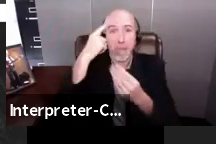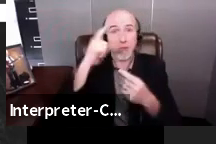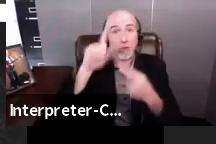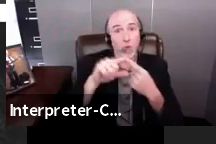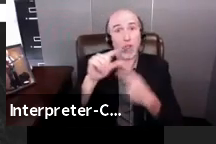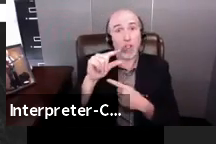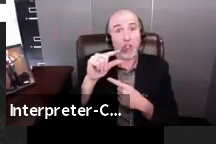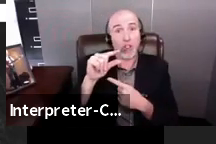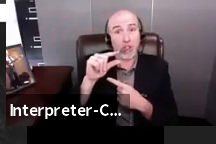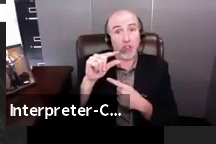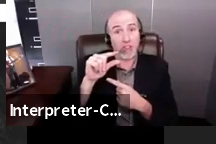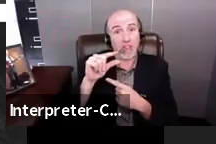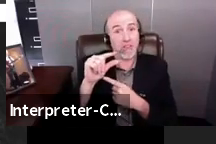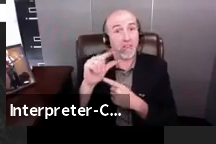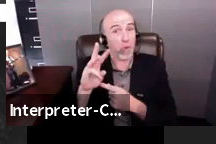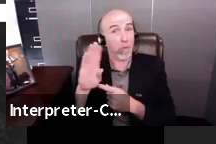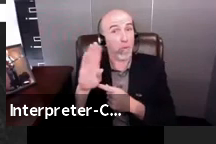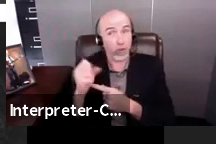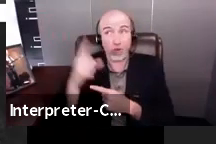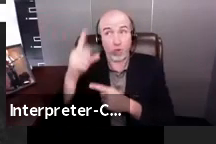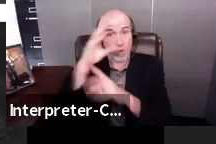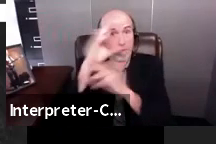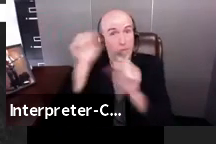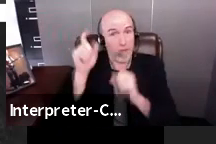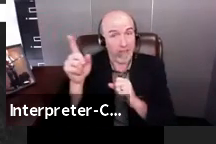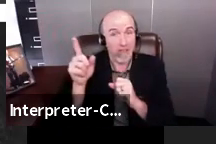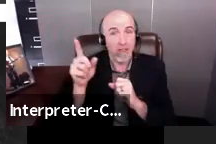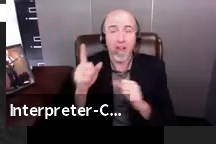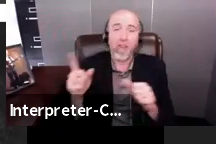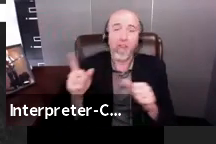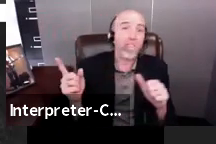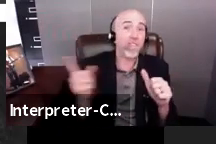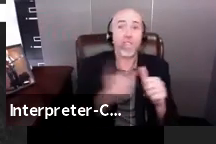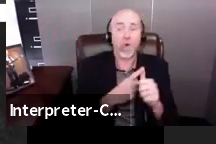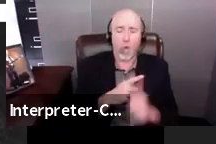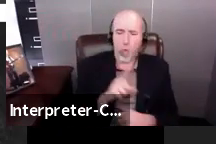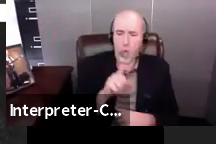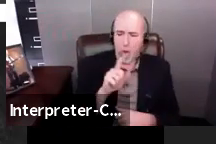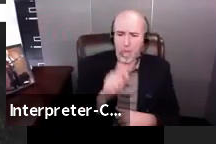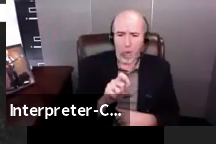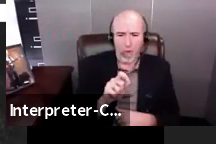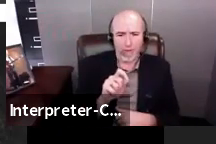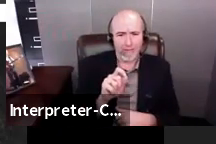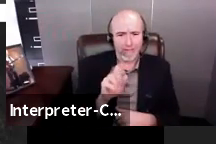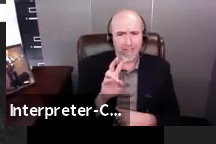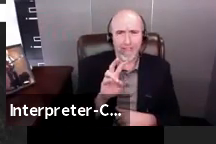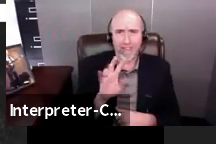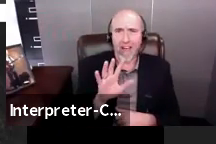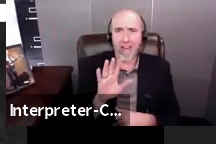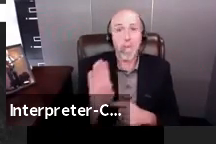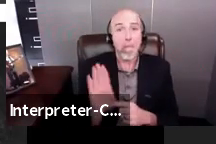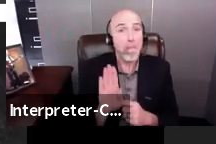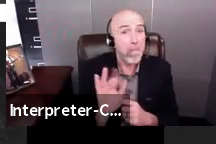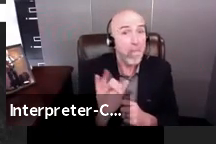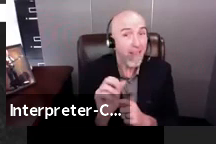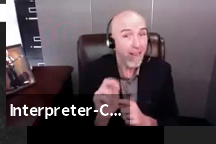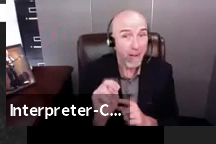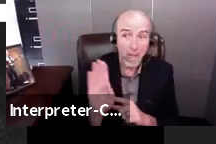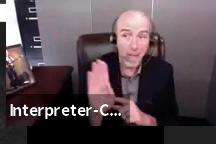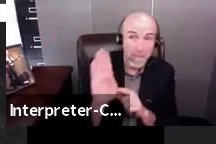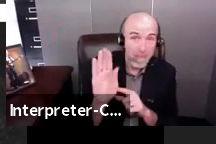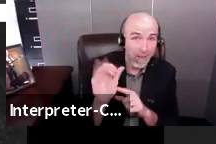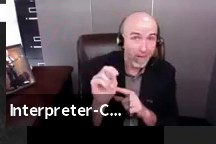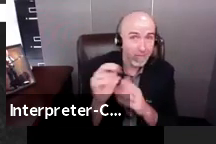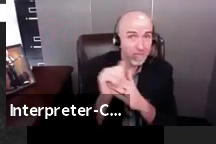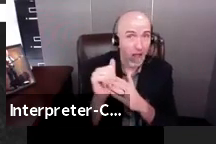George W. Bush was president, the first $1.75 billion was put